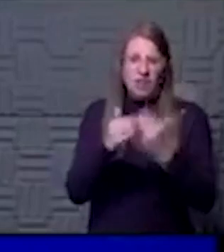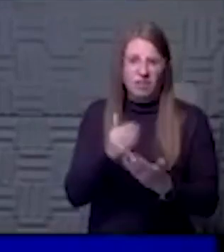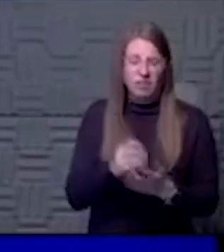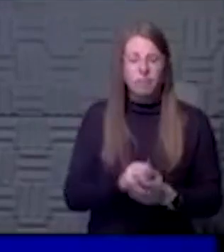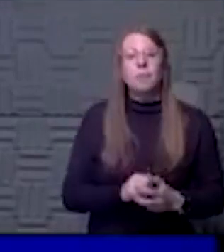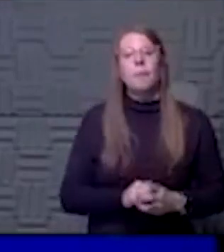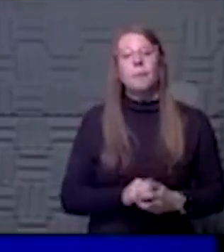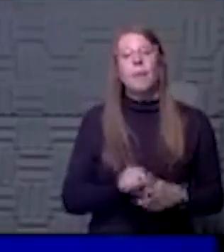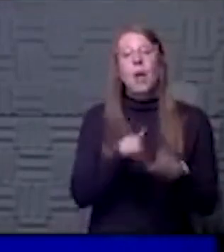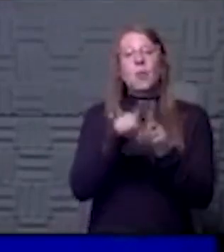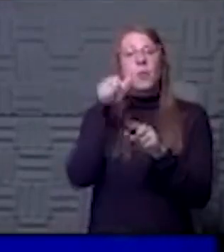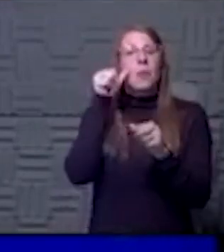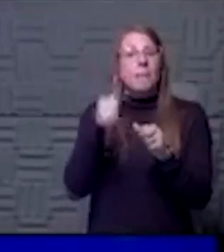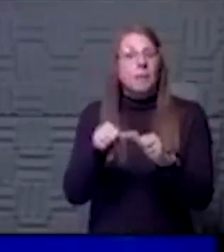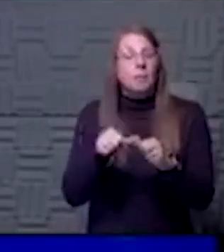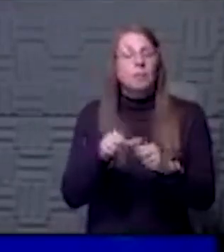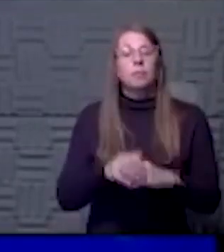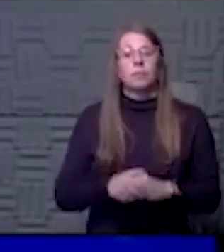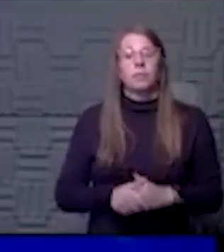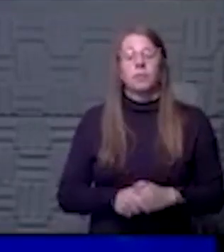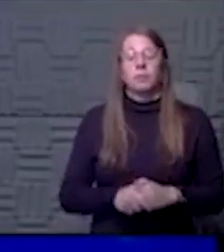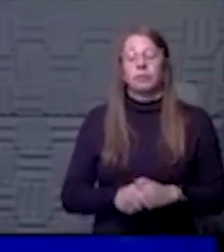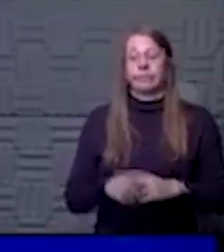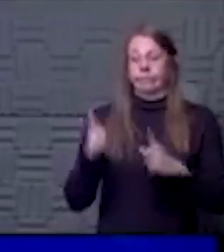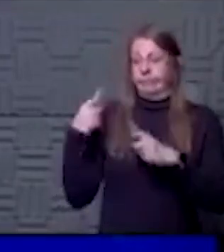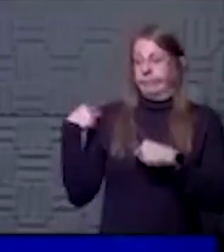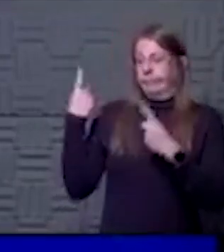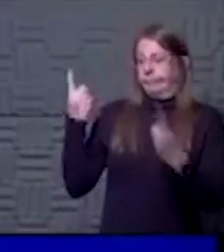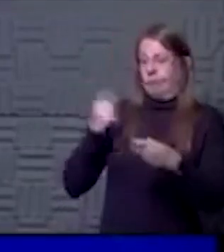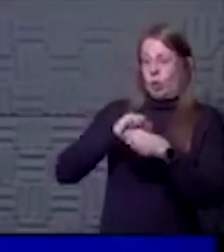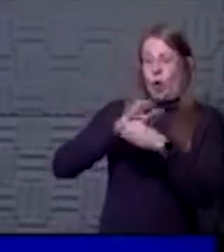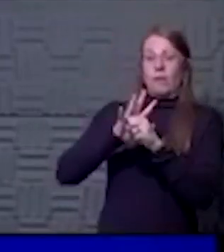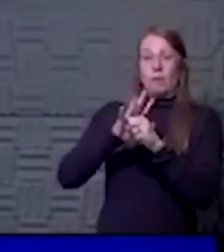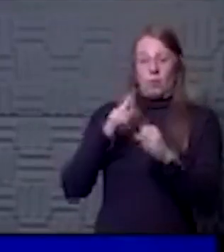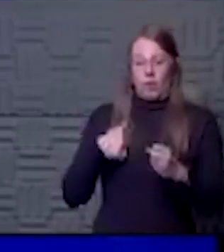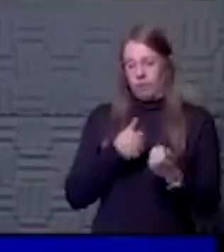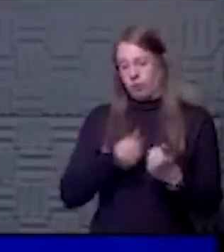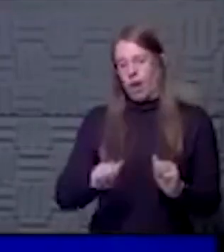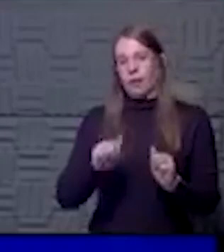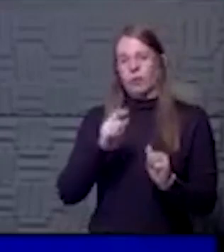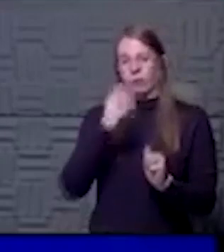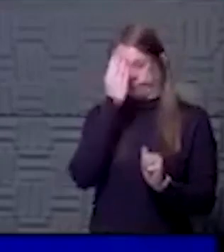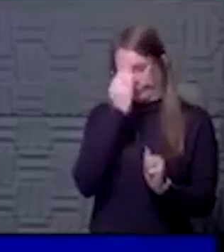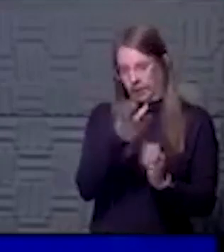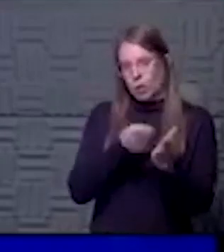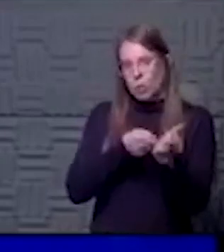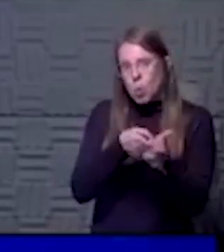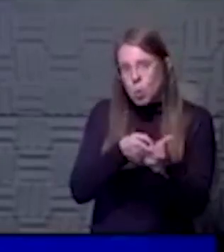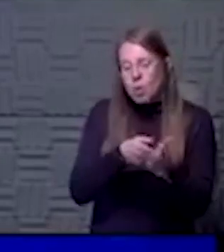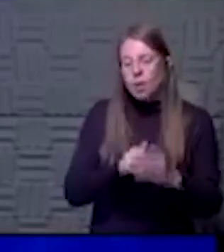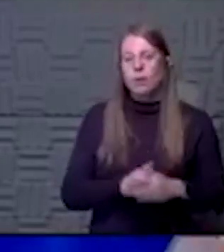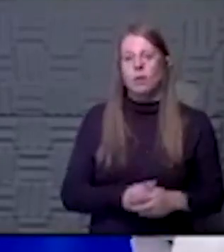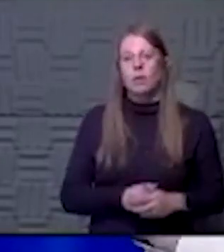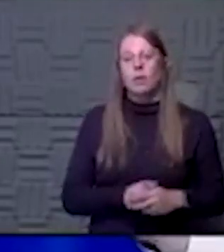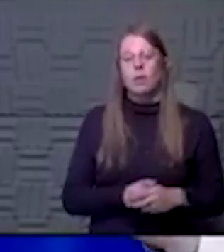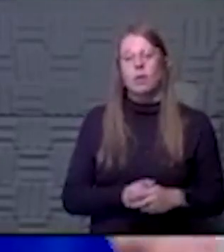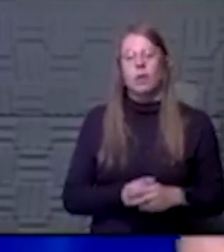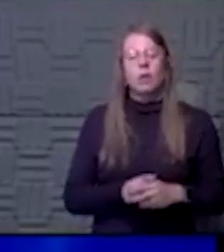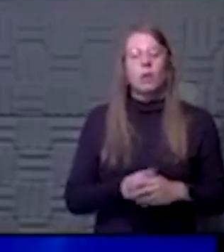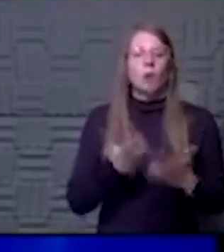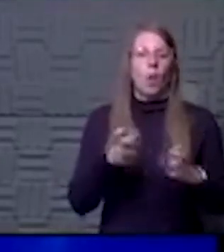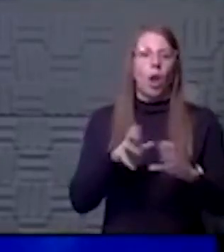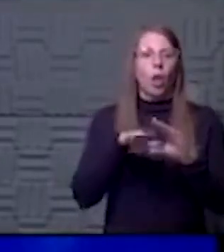remember that throughout all of COVID, we've tried to tell you the truth. We've tried to keep ourselves from flapjacking,